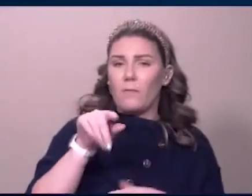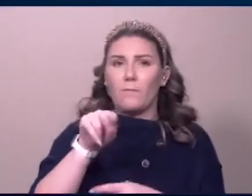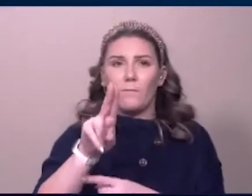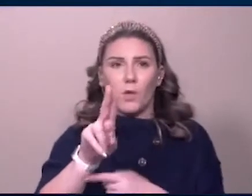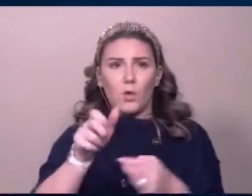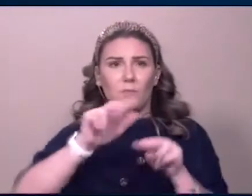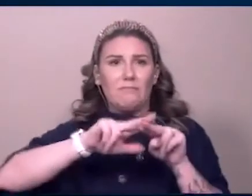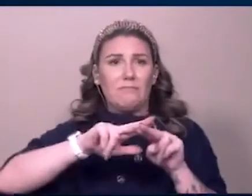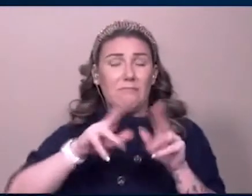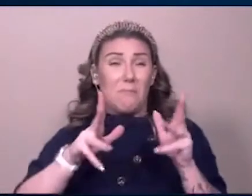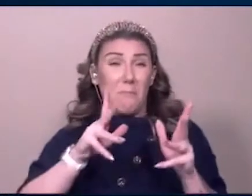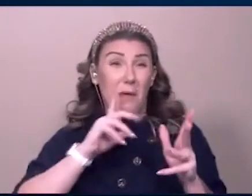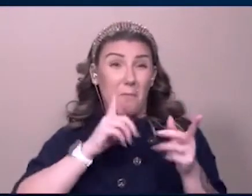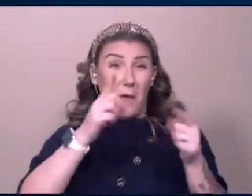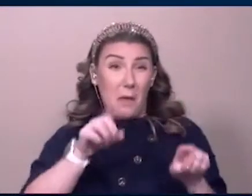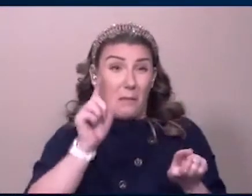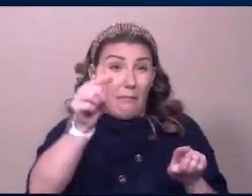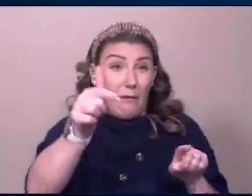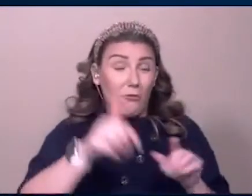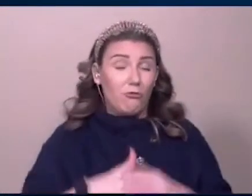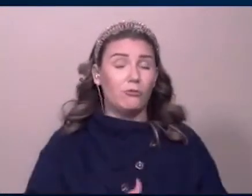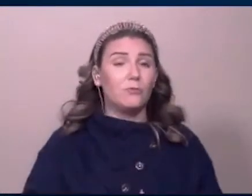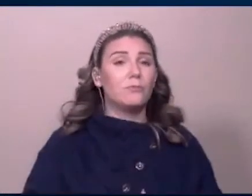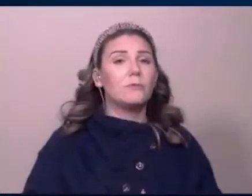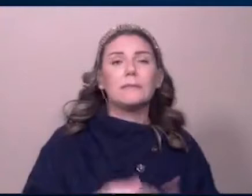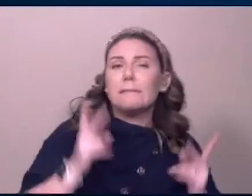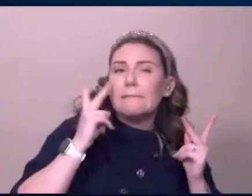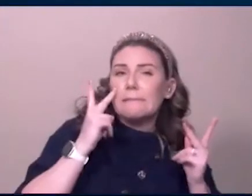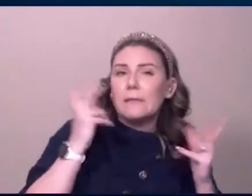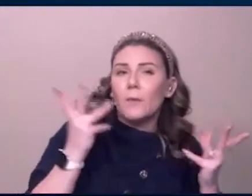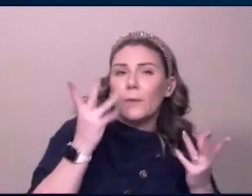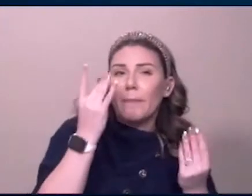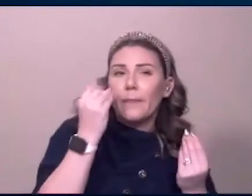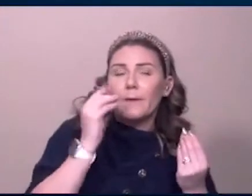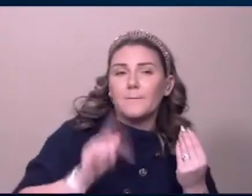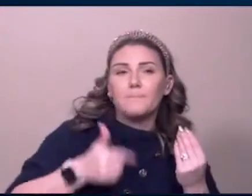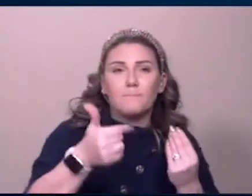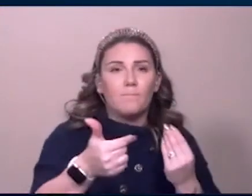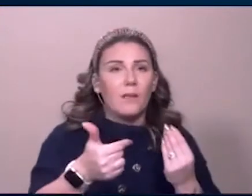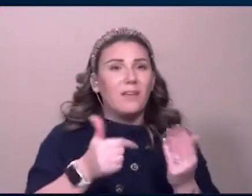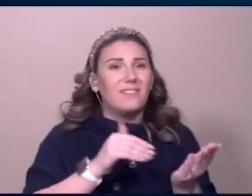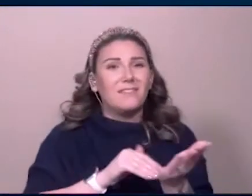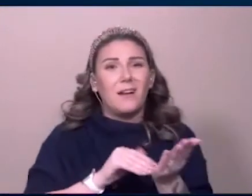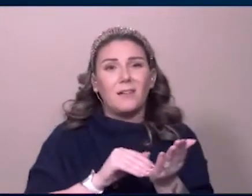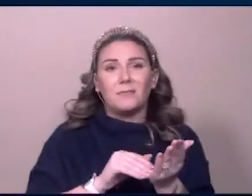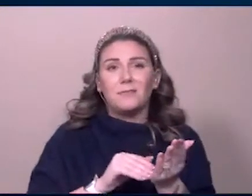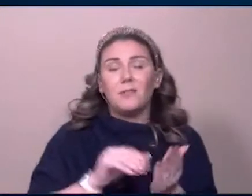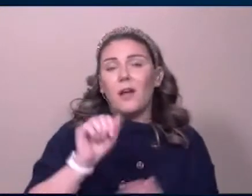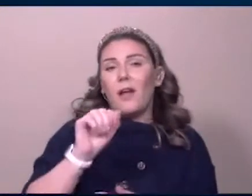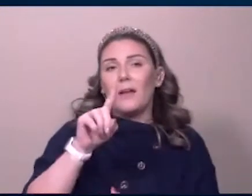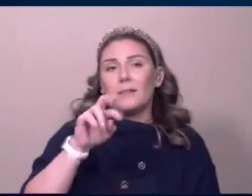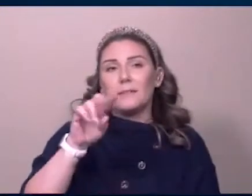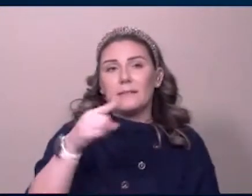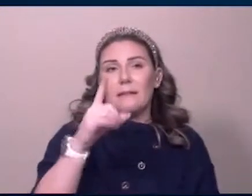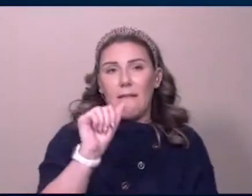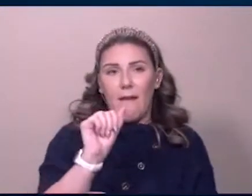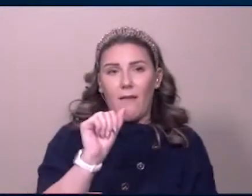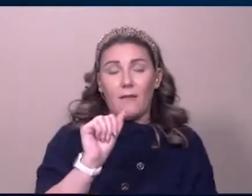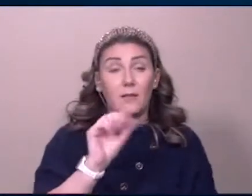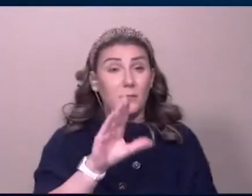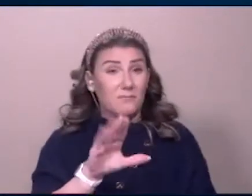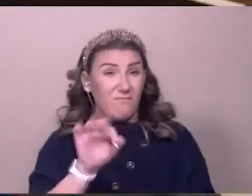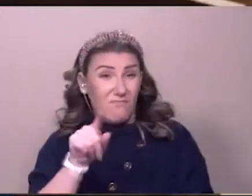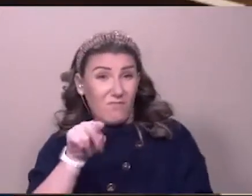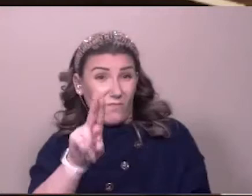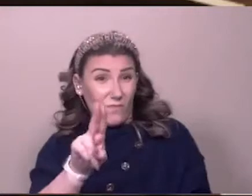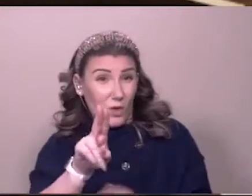flu? Late flu surge. All right. Let's see what we think. And I'm going to turn to Dr. Adiga. What do you think about the late flu surge? It's